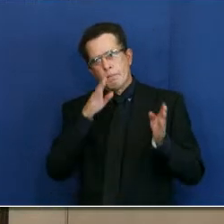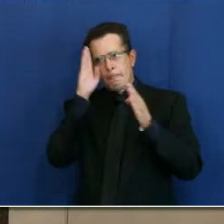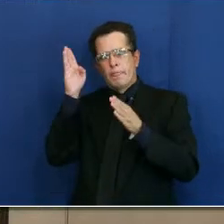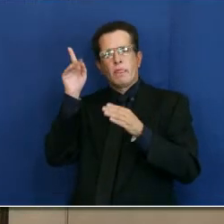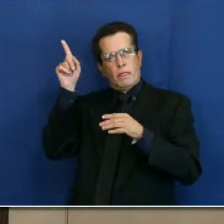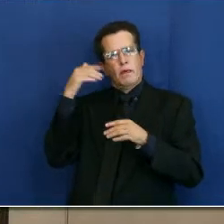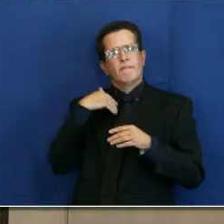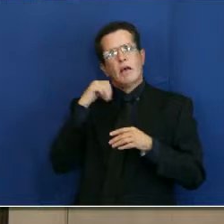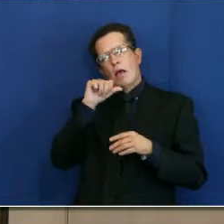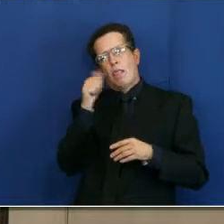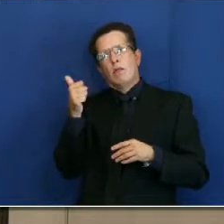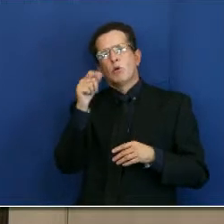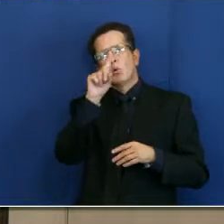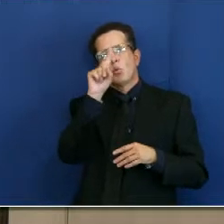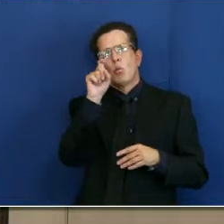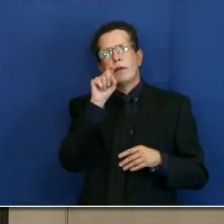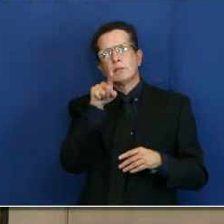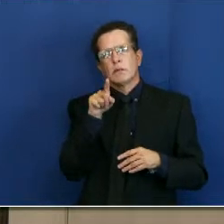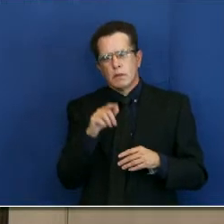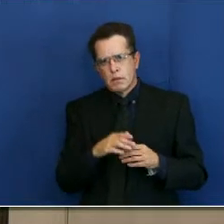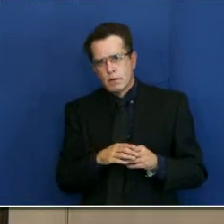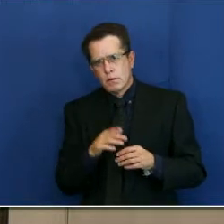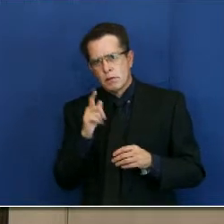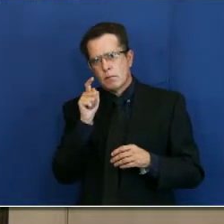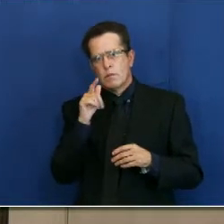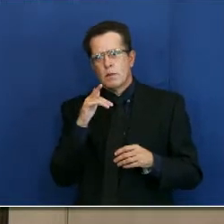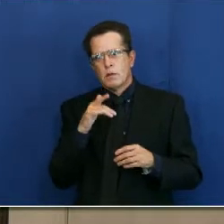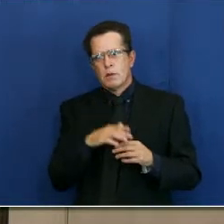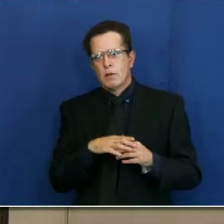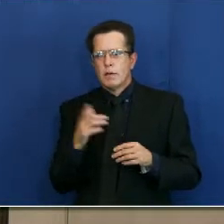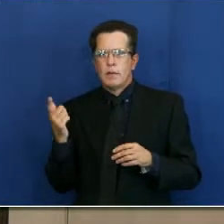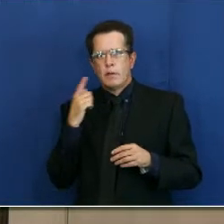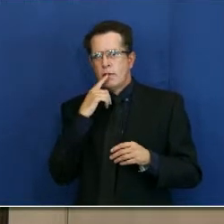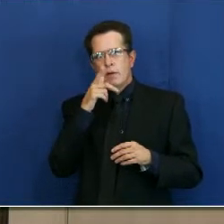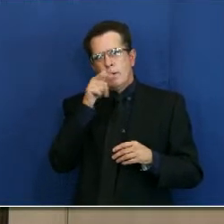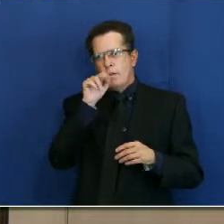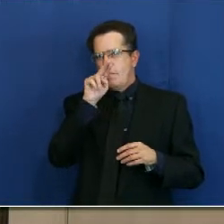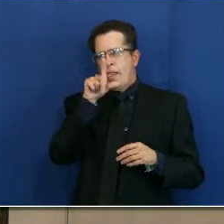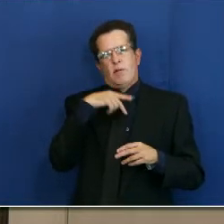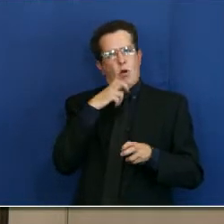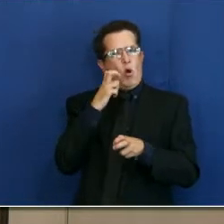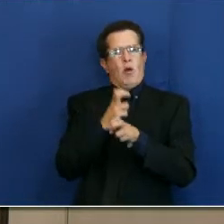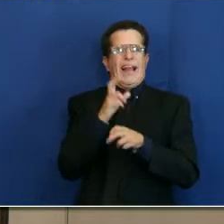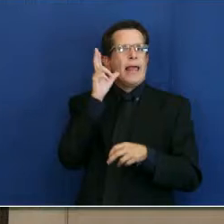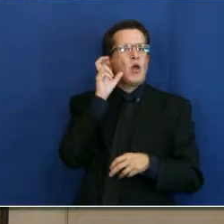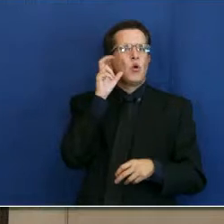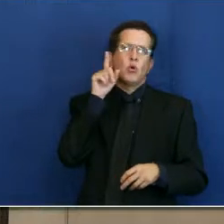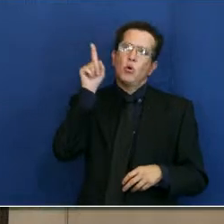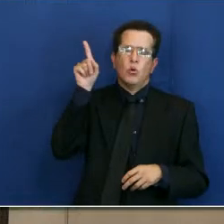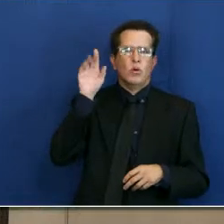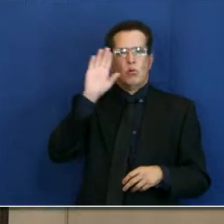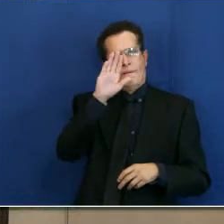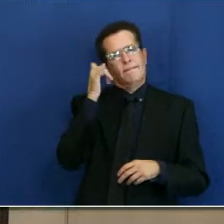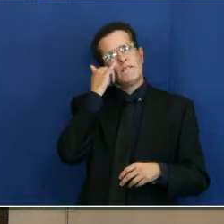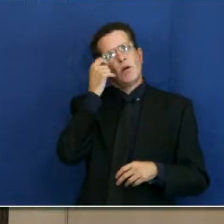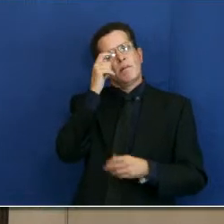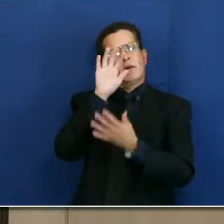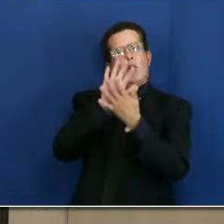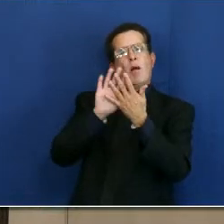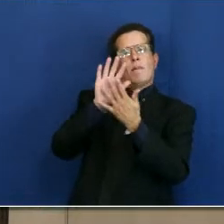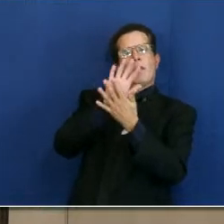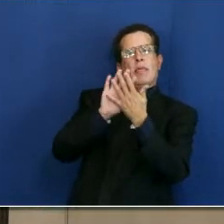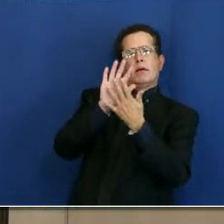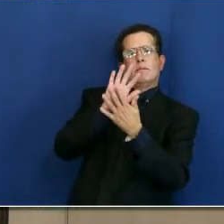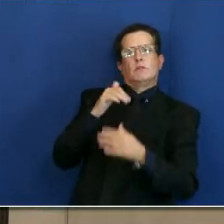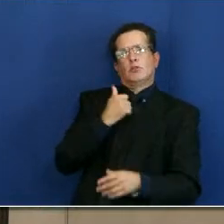somewhat concerned about the new Ped East testing. Paul, I'm having a border. bit of a problem hearing you. I'm so sorry. Oh,